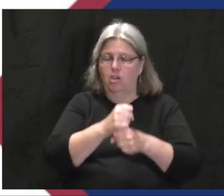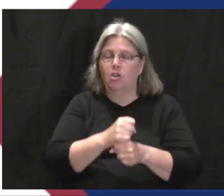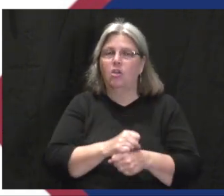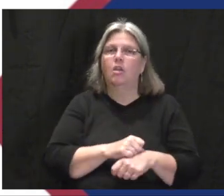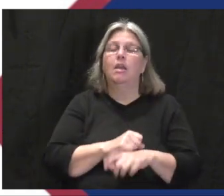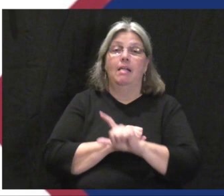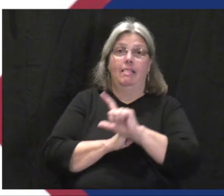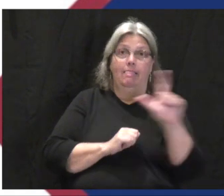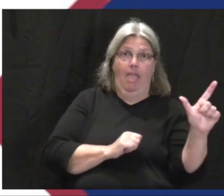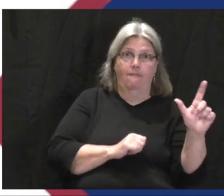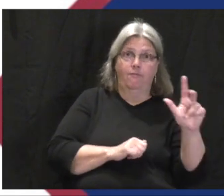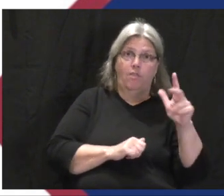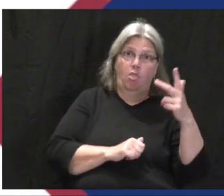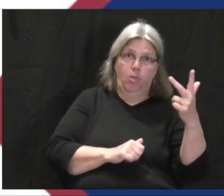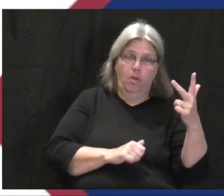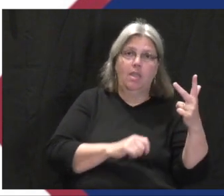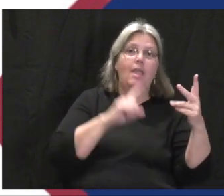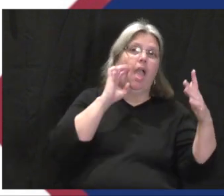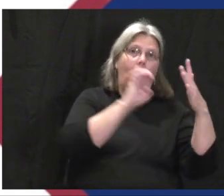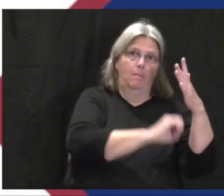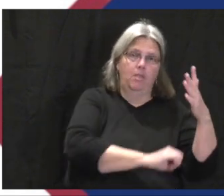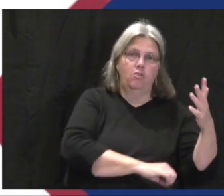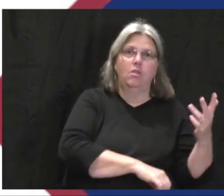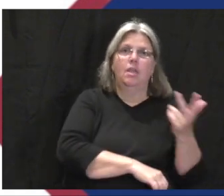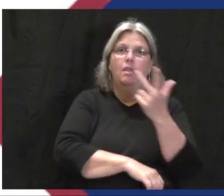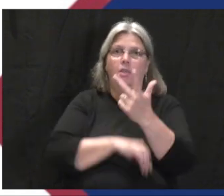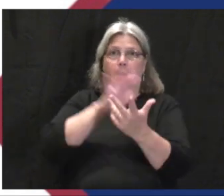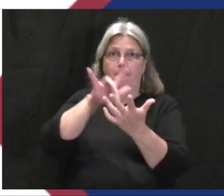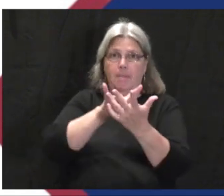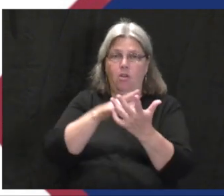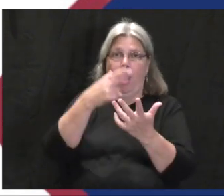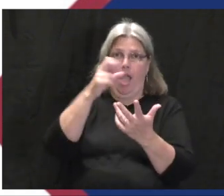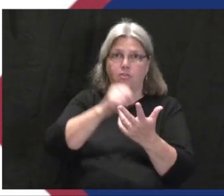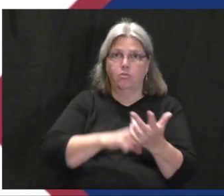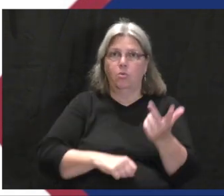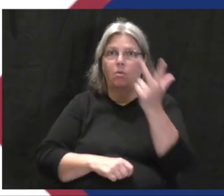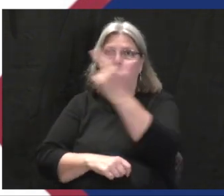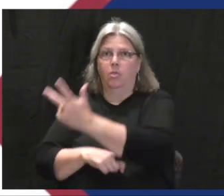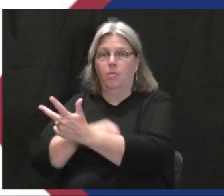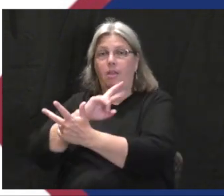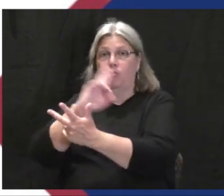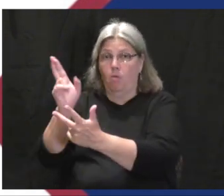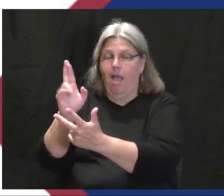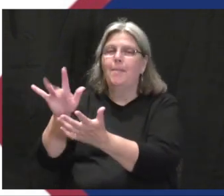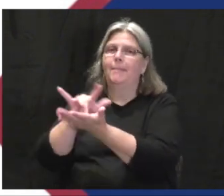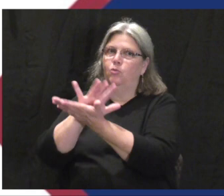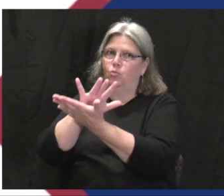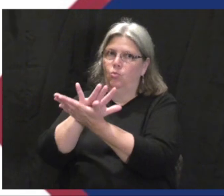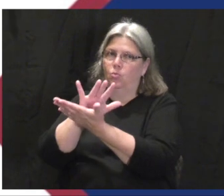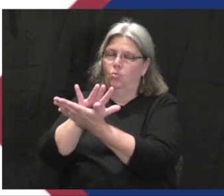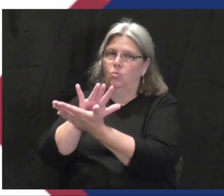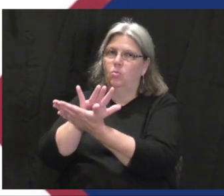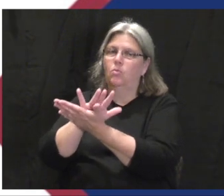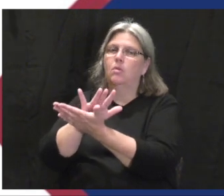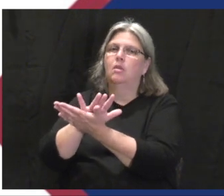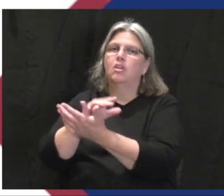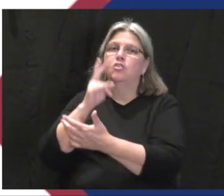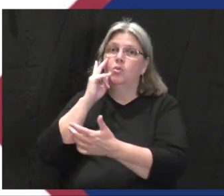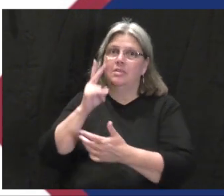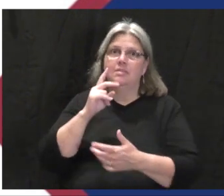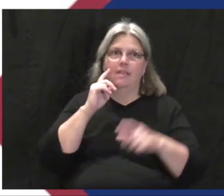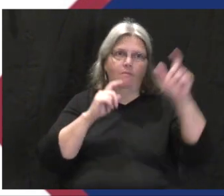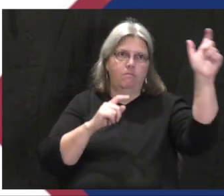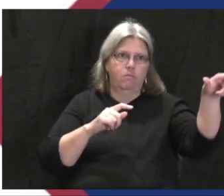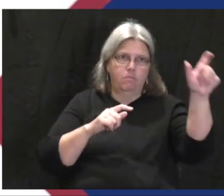schools, the 3 bars in the middle are high schools, and the 3 bars on the right-hand side are for middle schools. And so you can see for each of the 3 grade